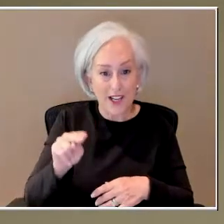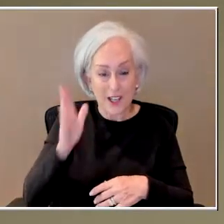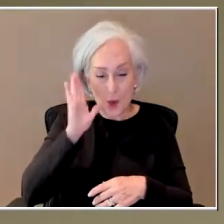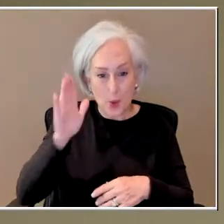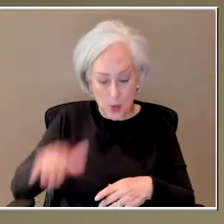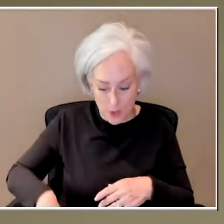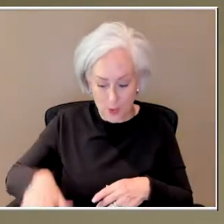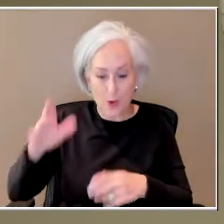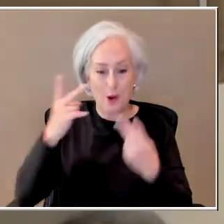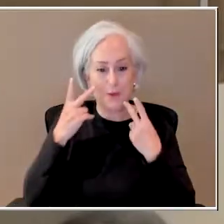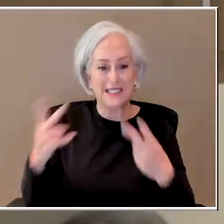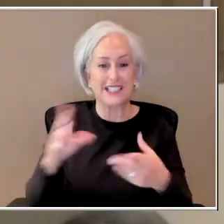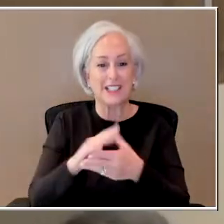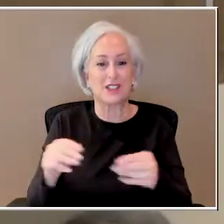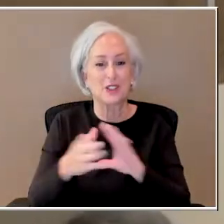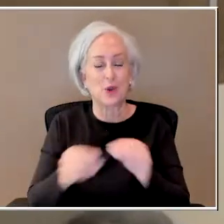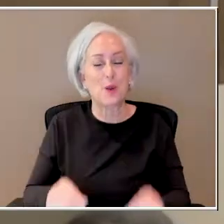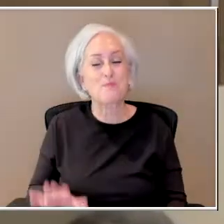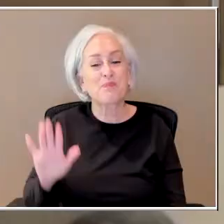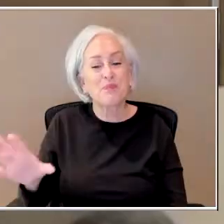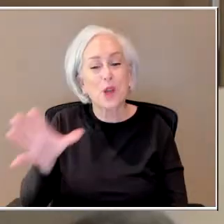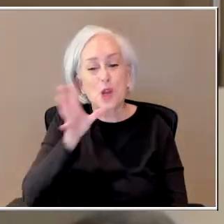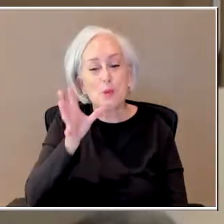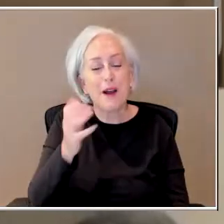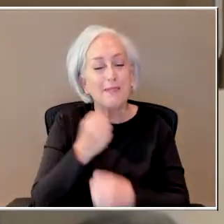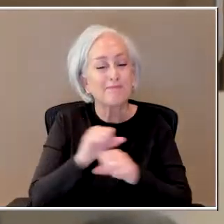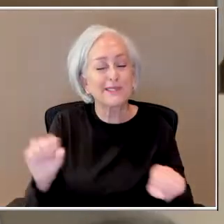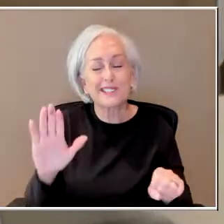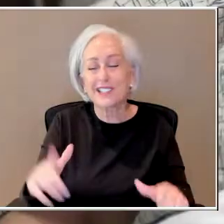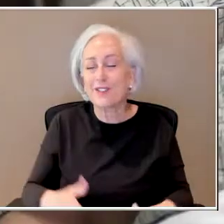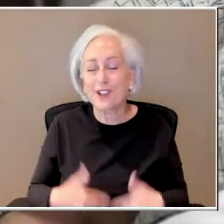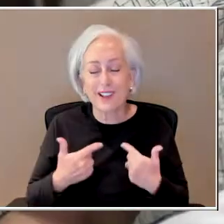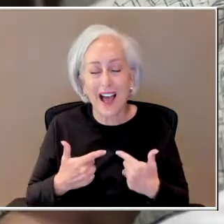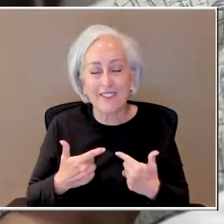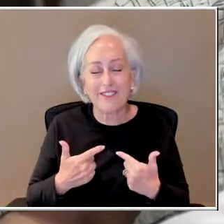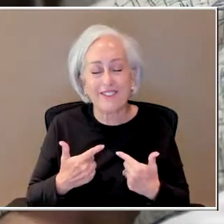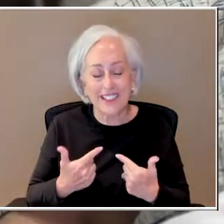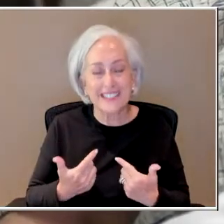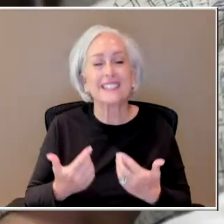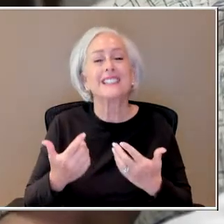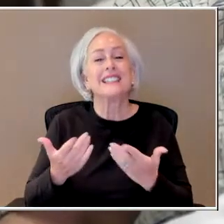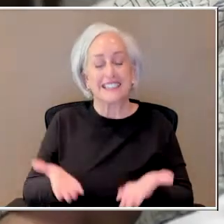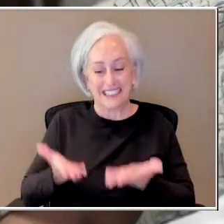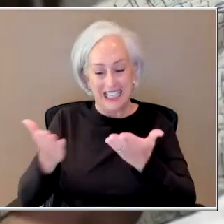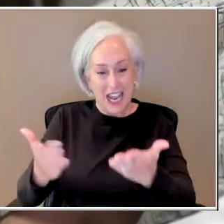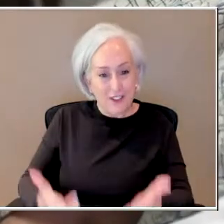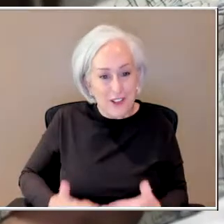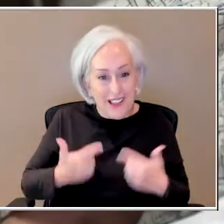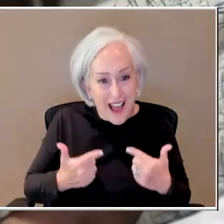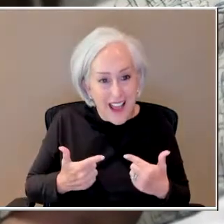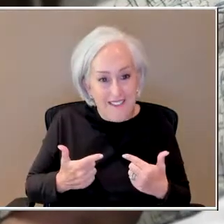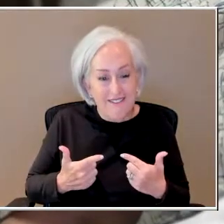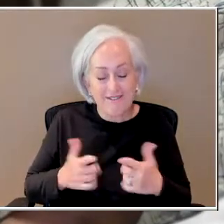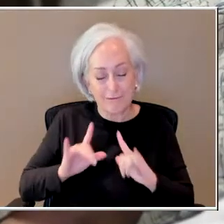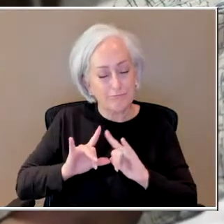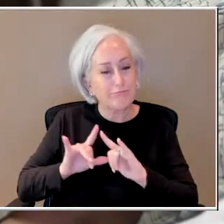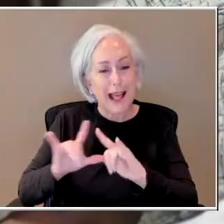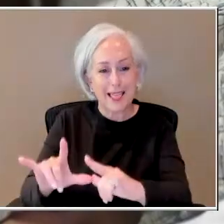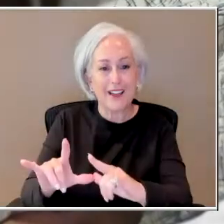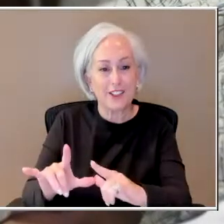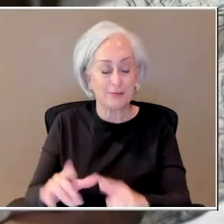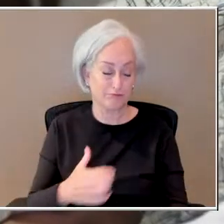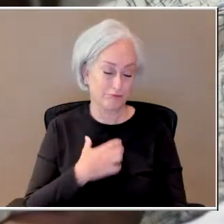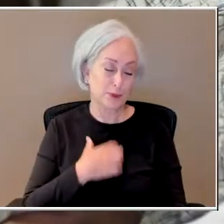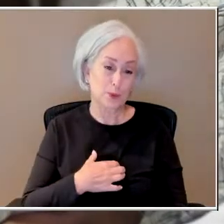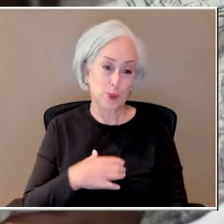mom saved your life, gave you life, saved your life, and continues to love you. I wish I could have done it sooner, but I know